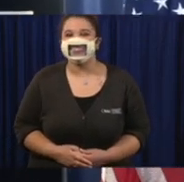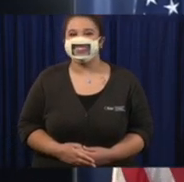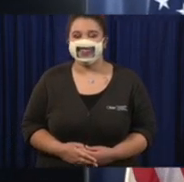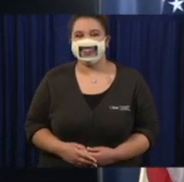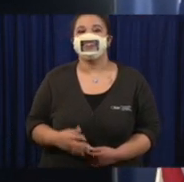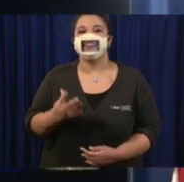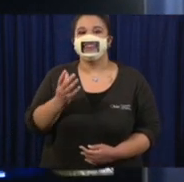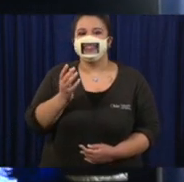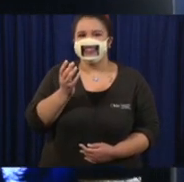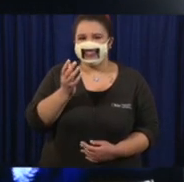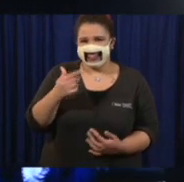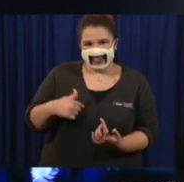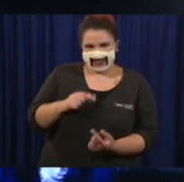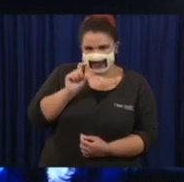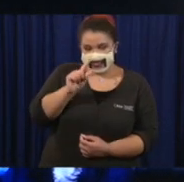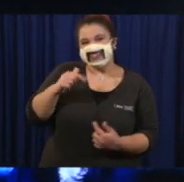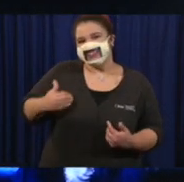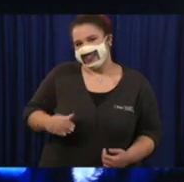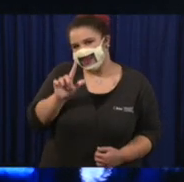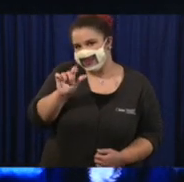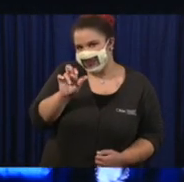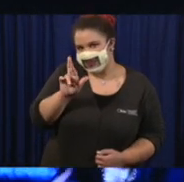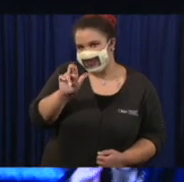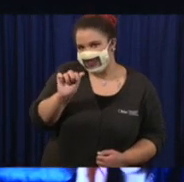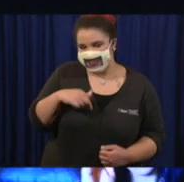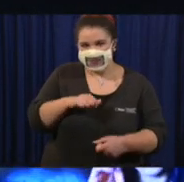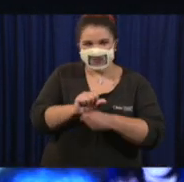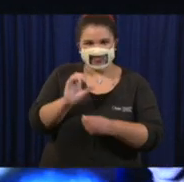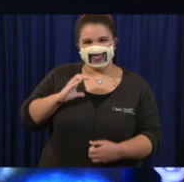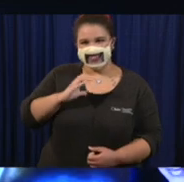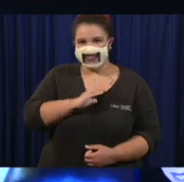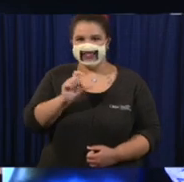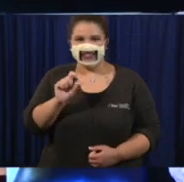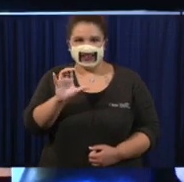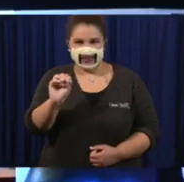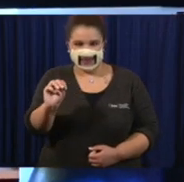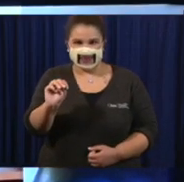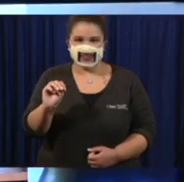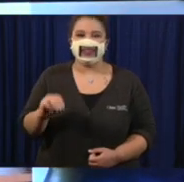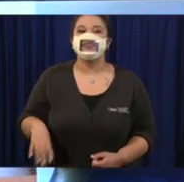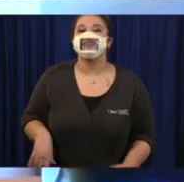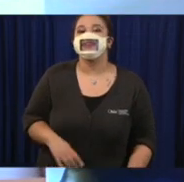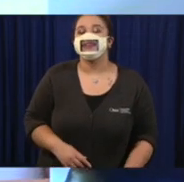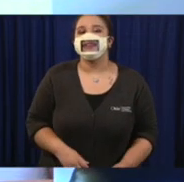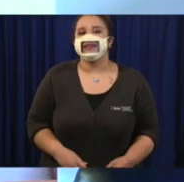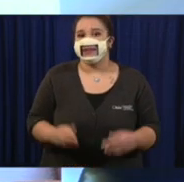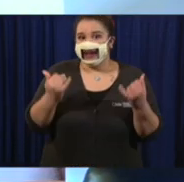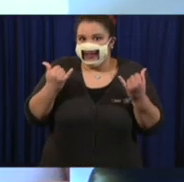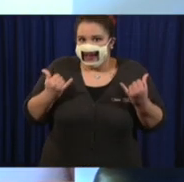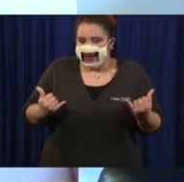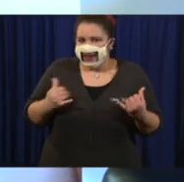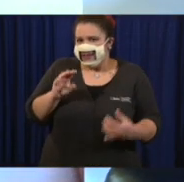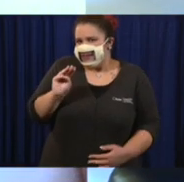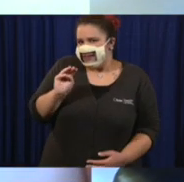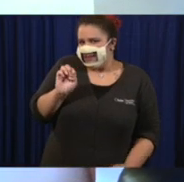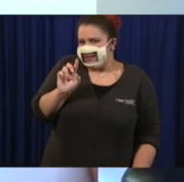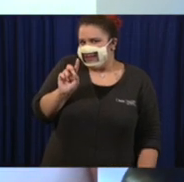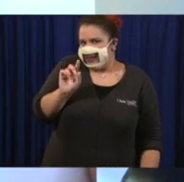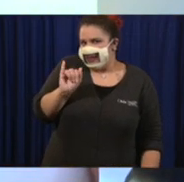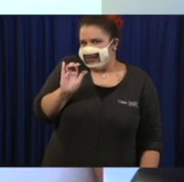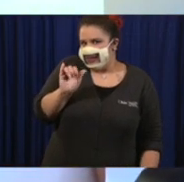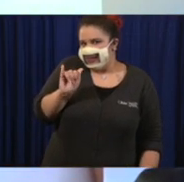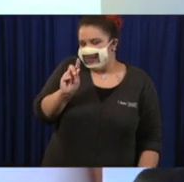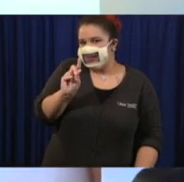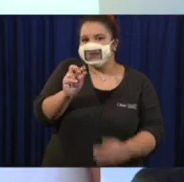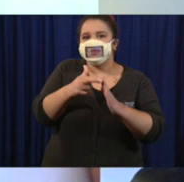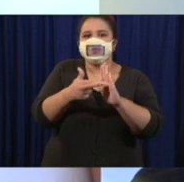I just have a question. This is Laura from cleveland.com. What are Medicaid rules right now? And like, what's the number?